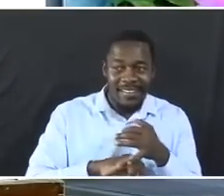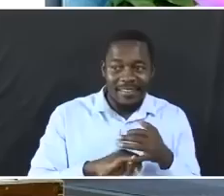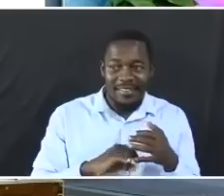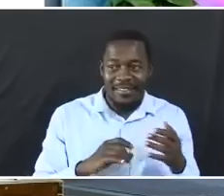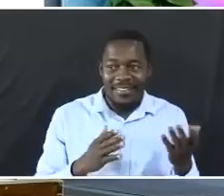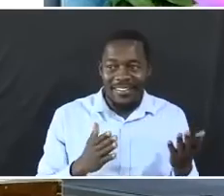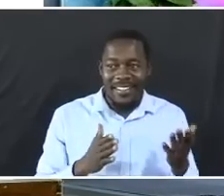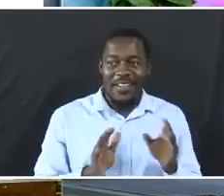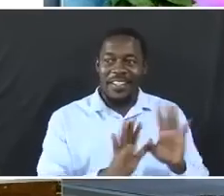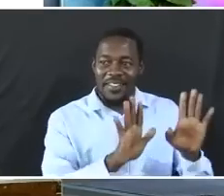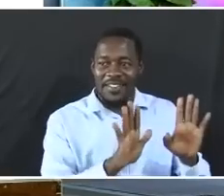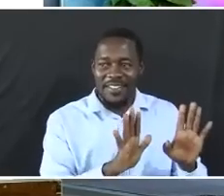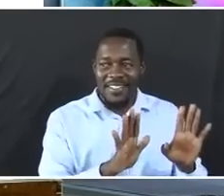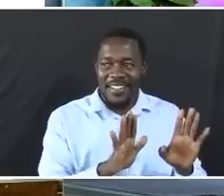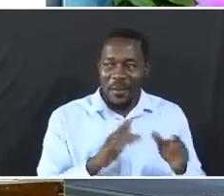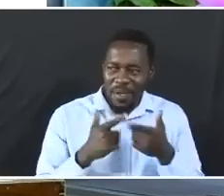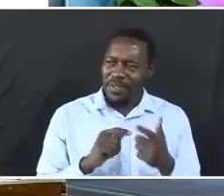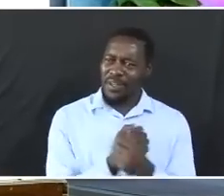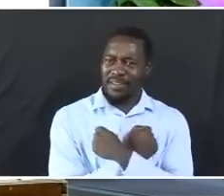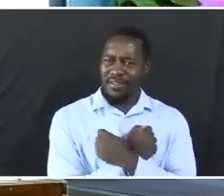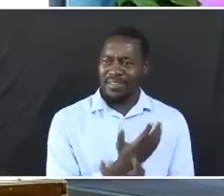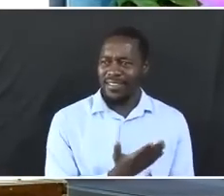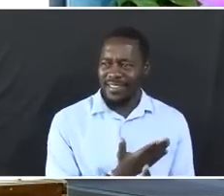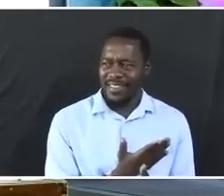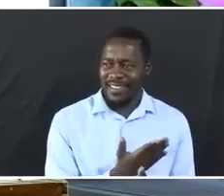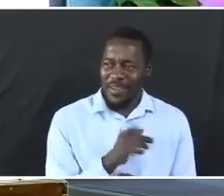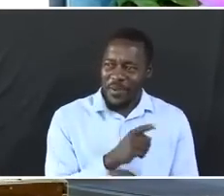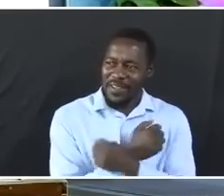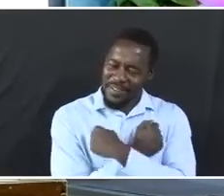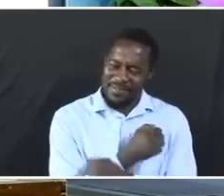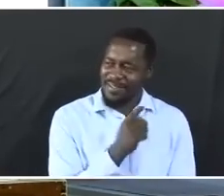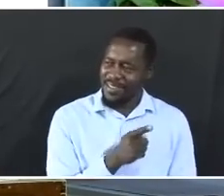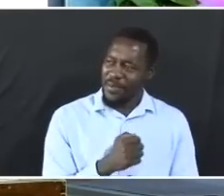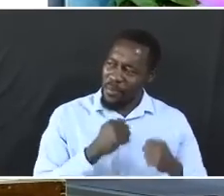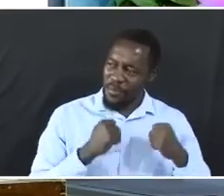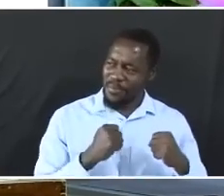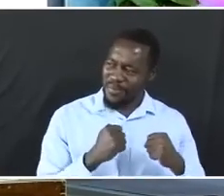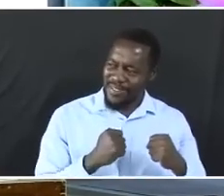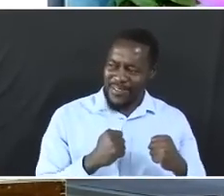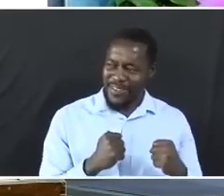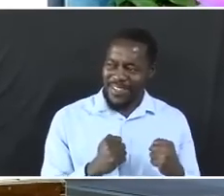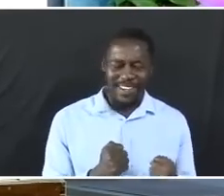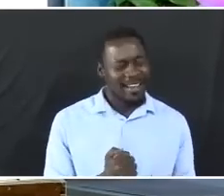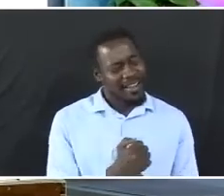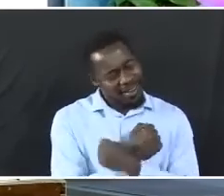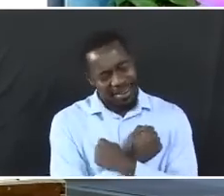also created with free will.